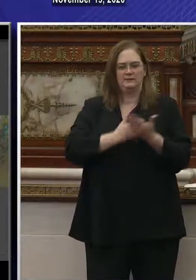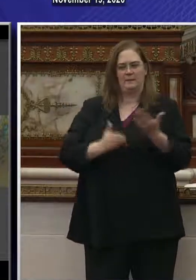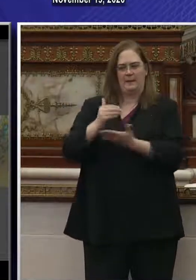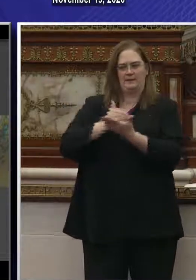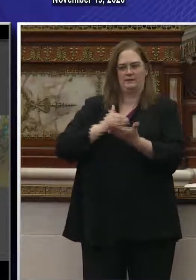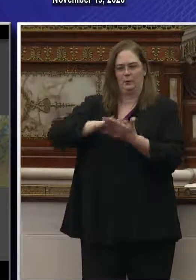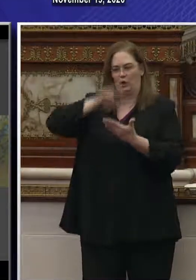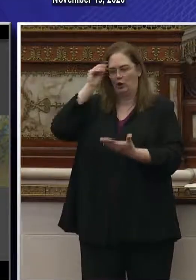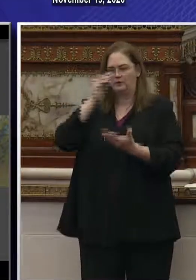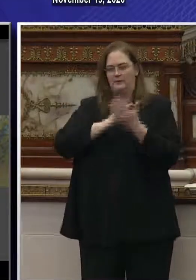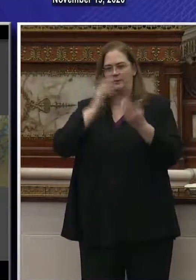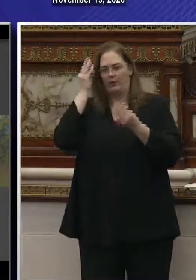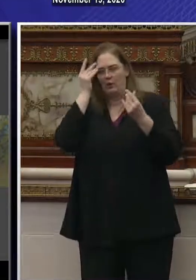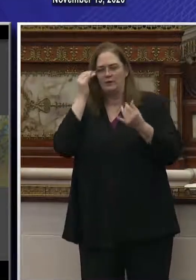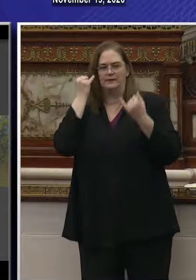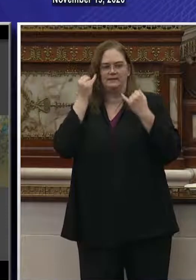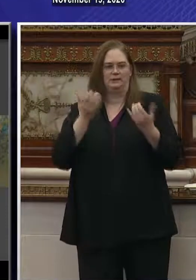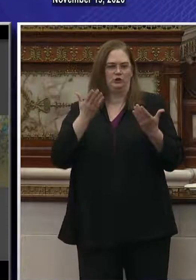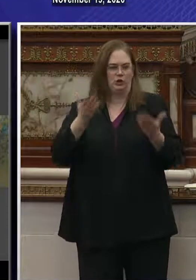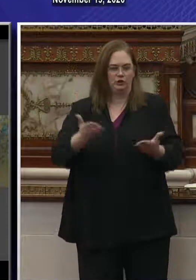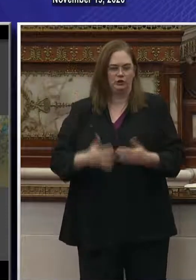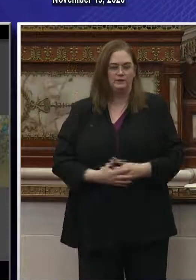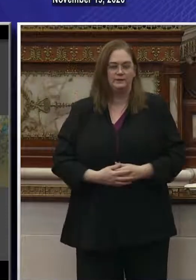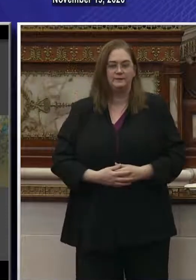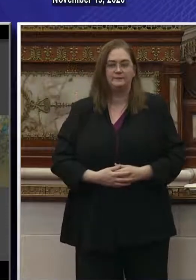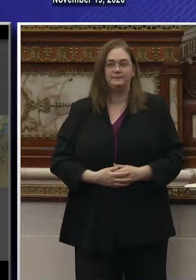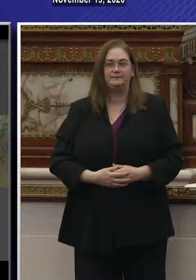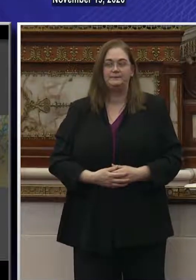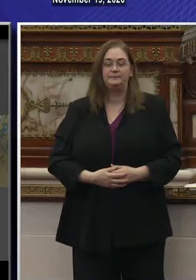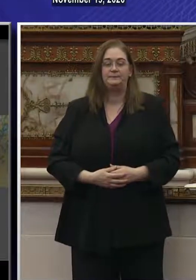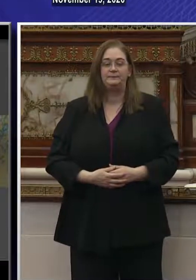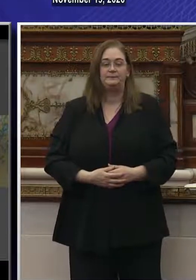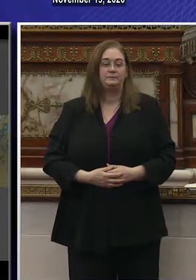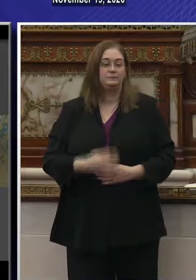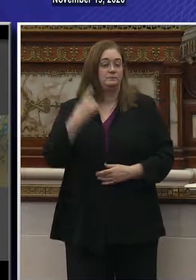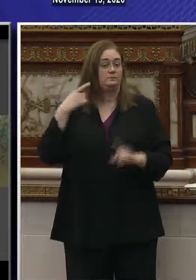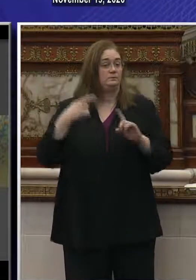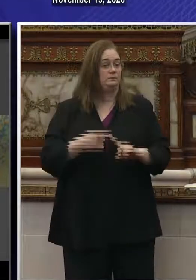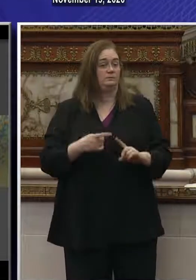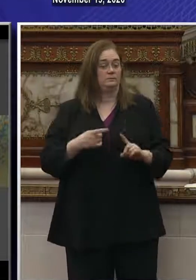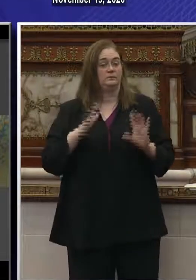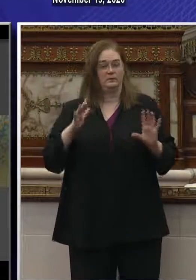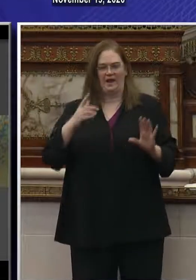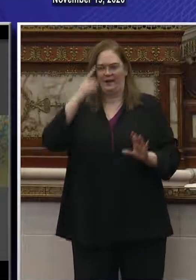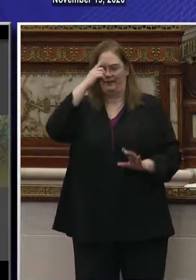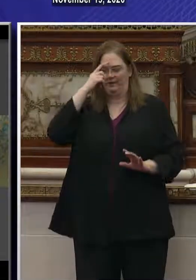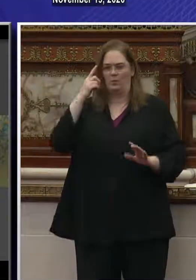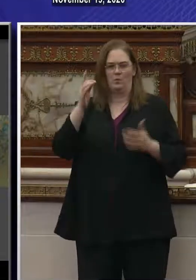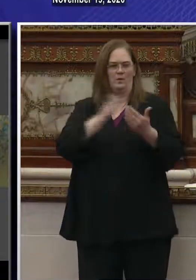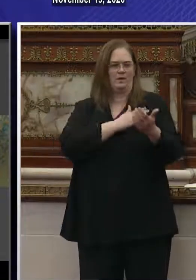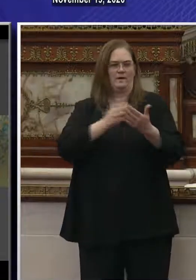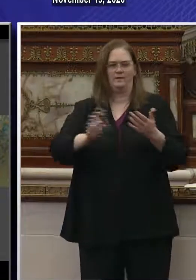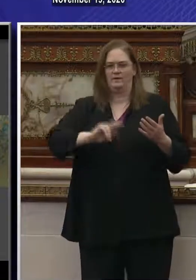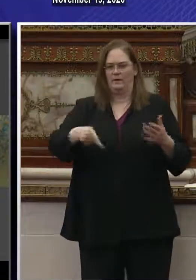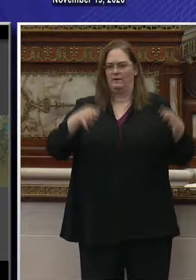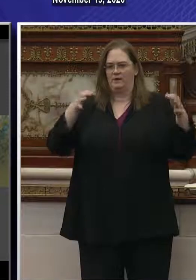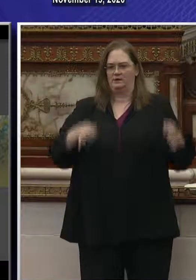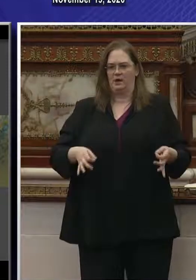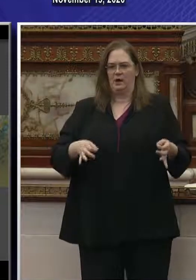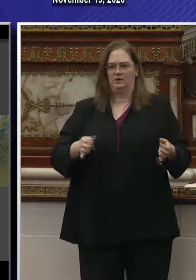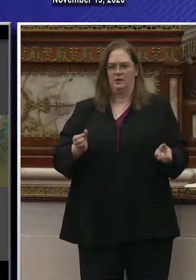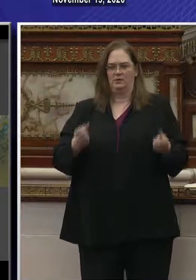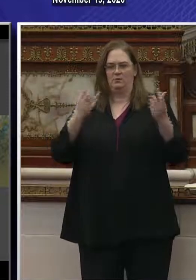we've learned and some thoughts and suggestions. So one point I'd make is I do think that whatever Philadelphia decides will be